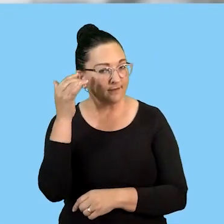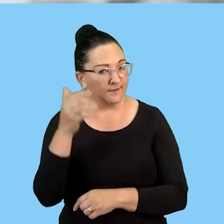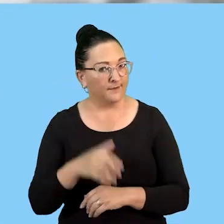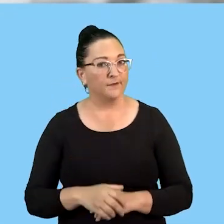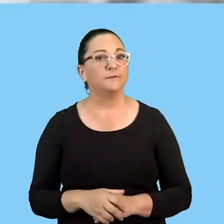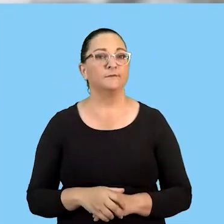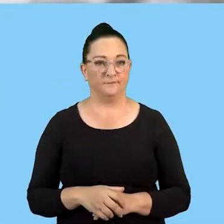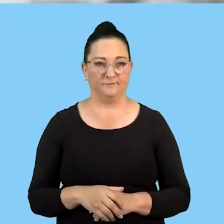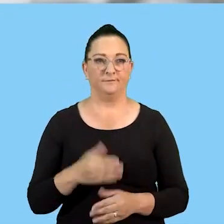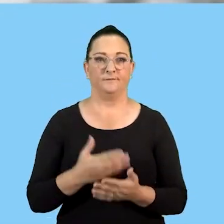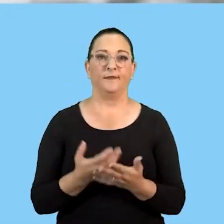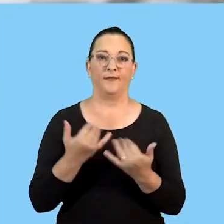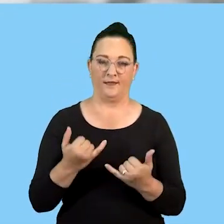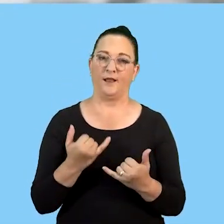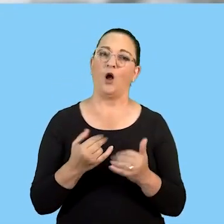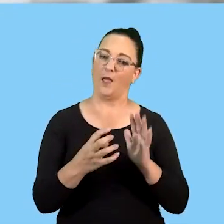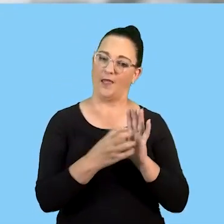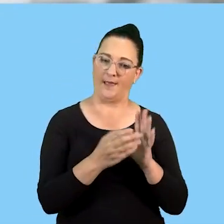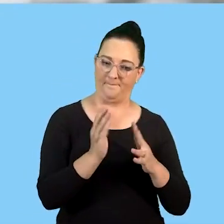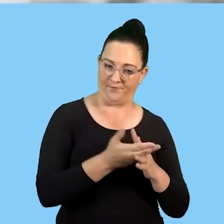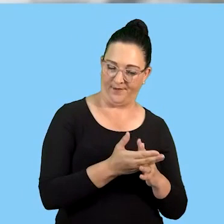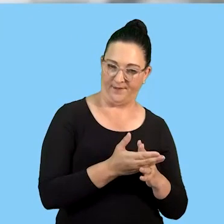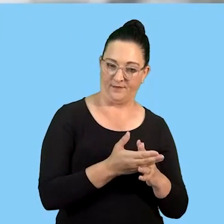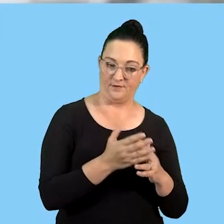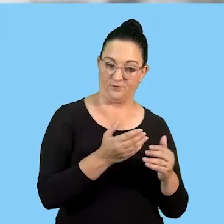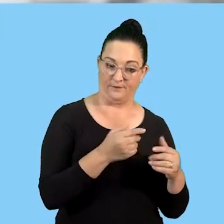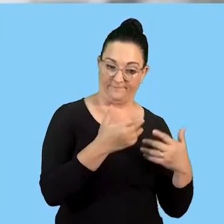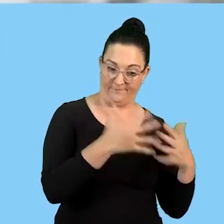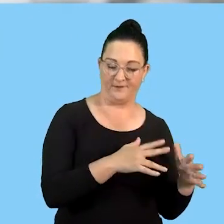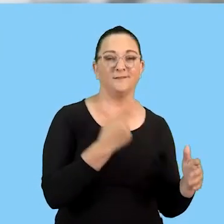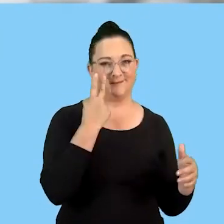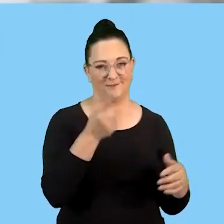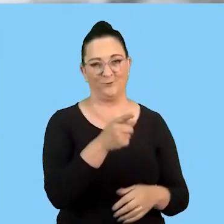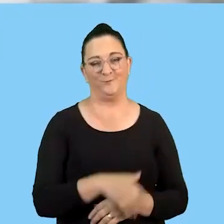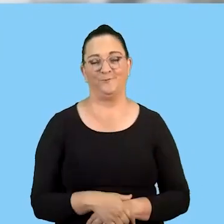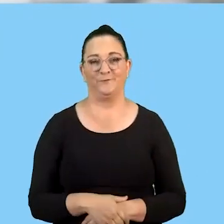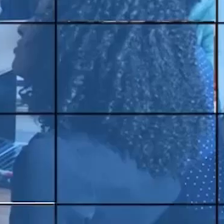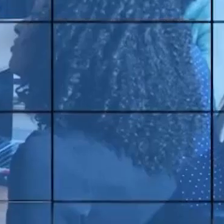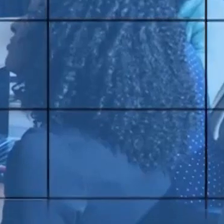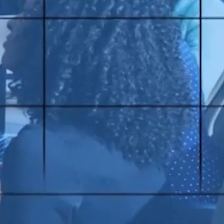think about it, let's quickly head to an ad break, and I will see you soon.